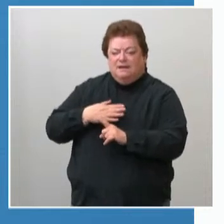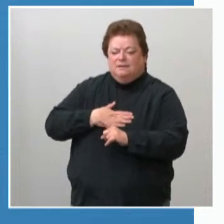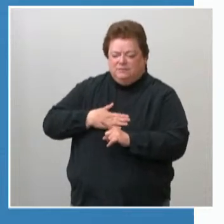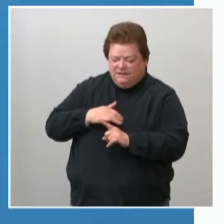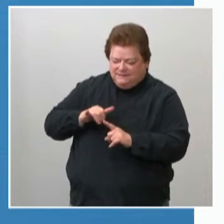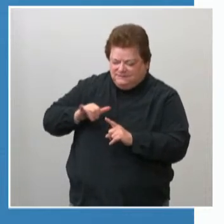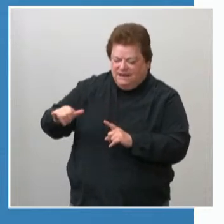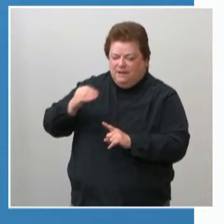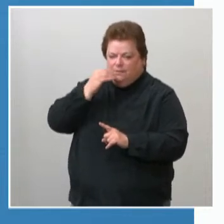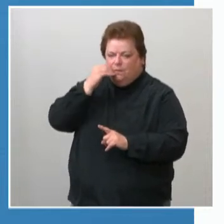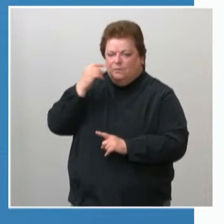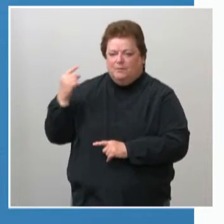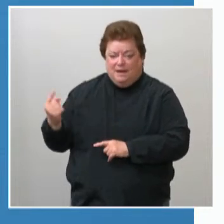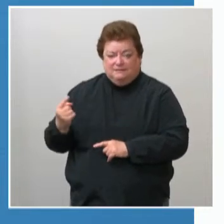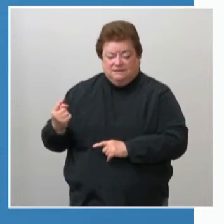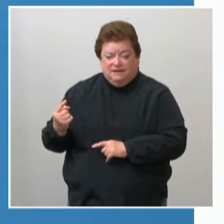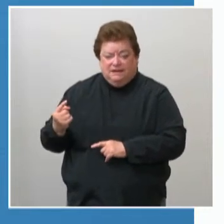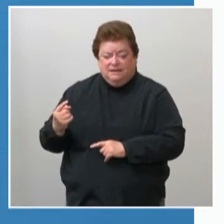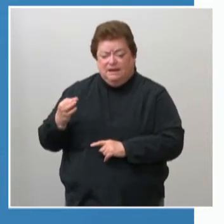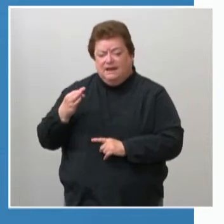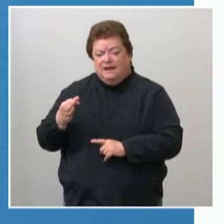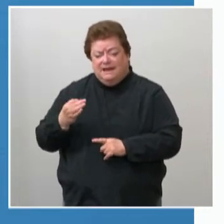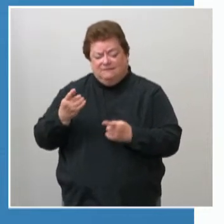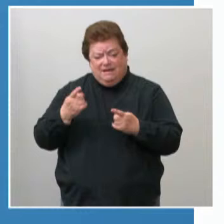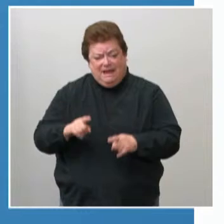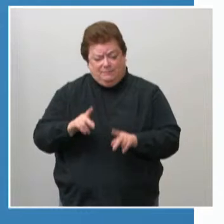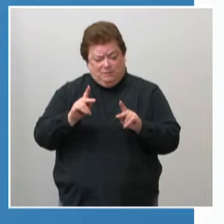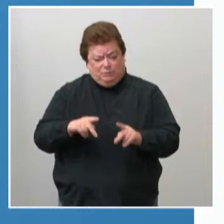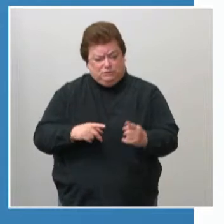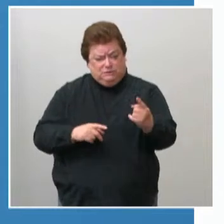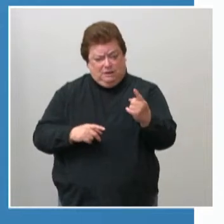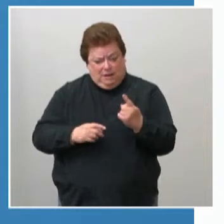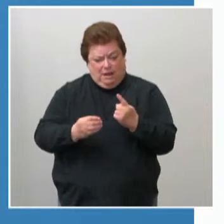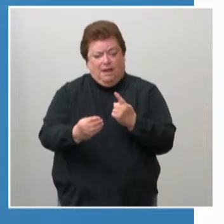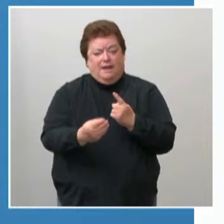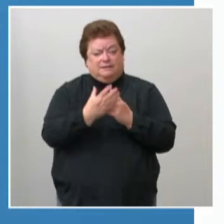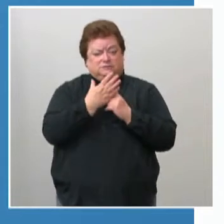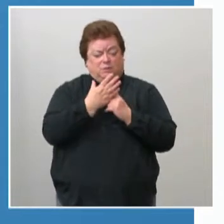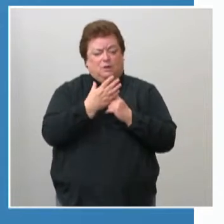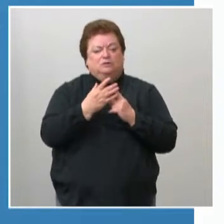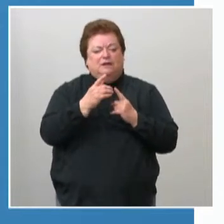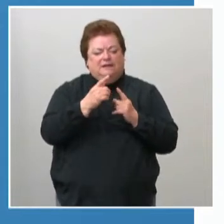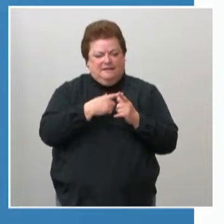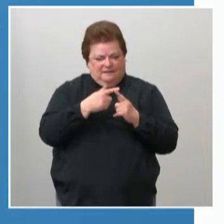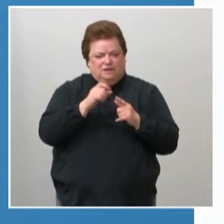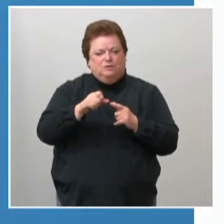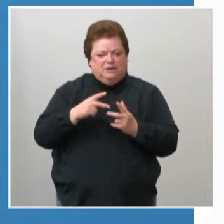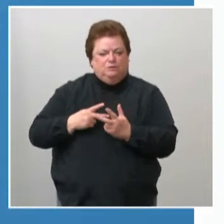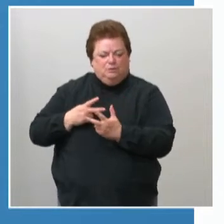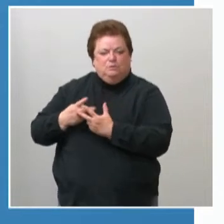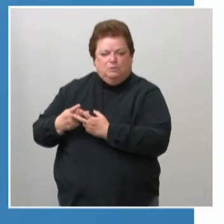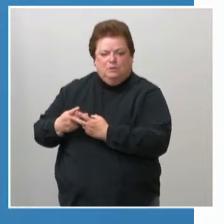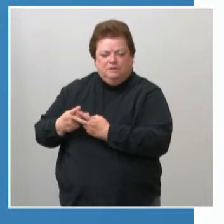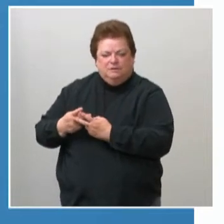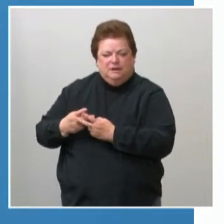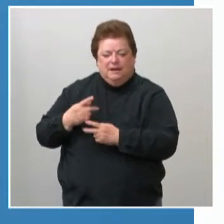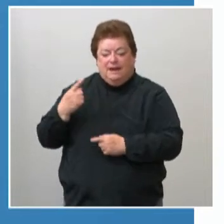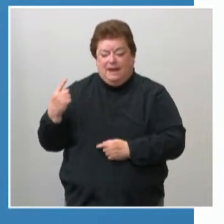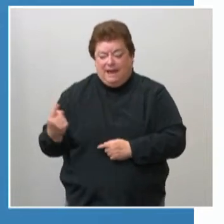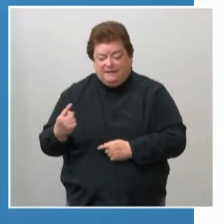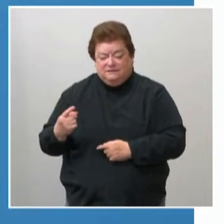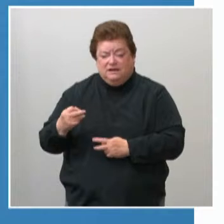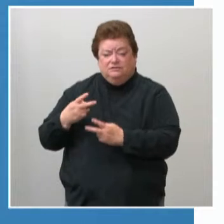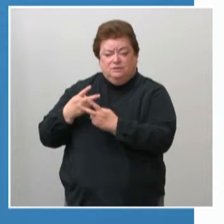home and isolate. If you're exposed to someone who has COVID-19, you may need to quarantine. Isolation and